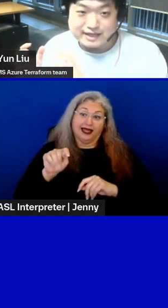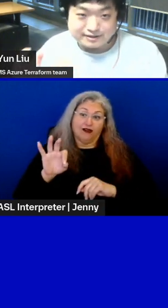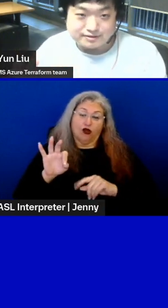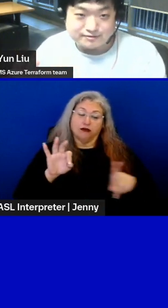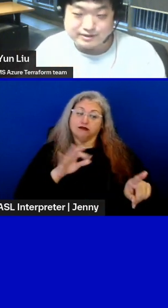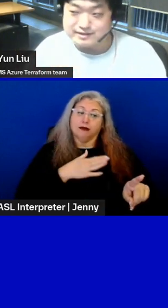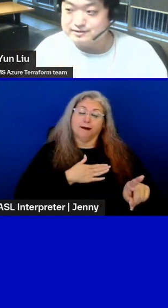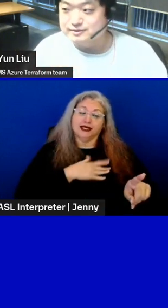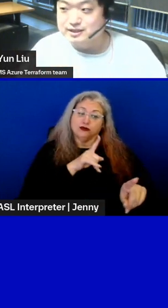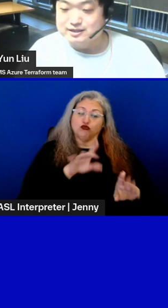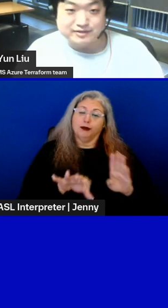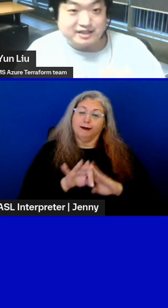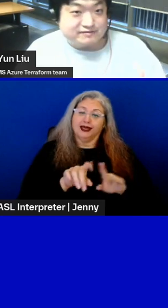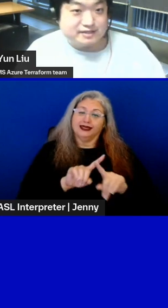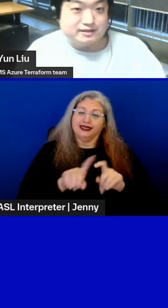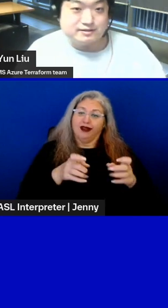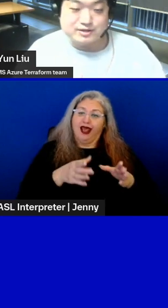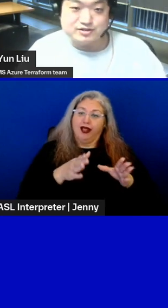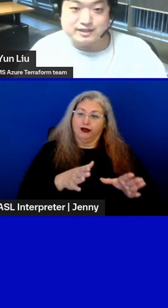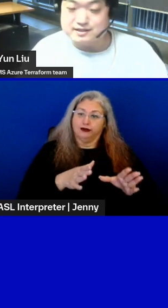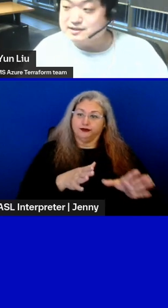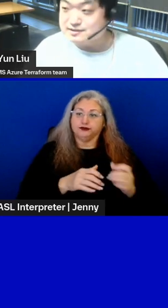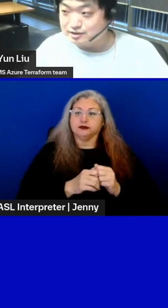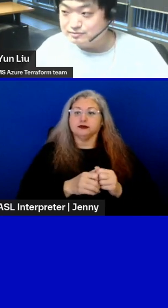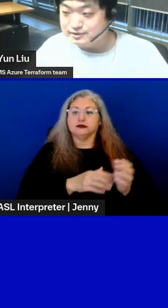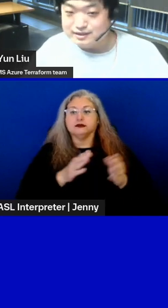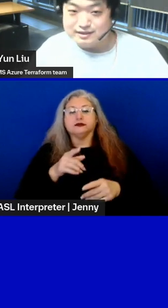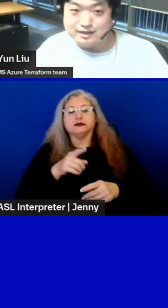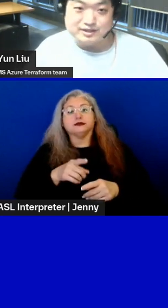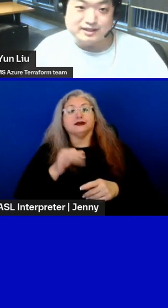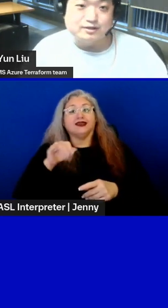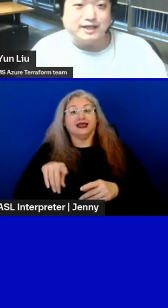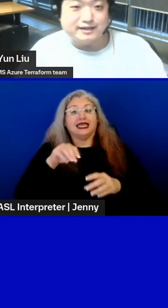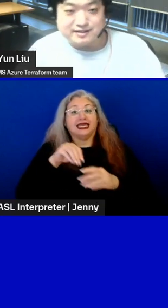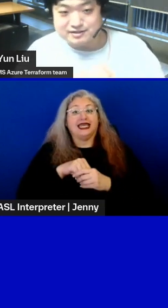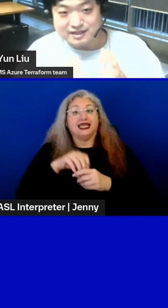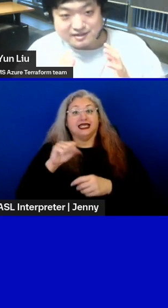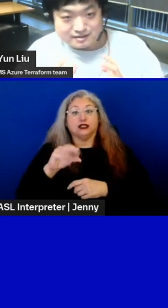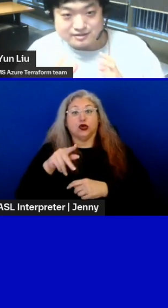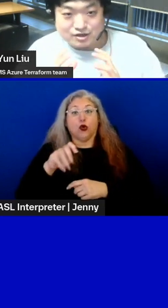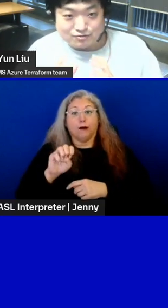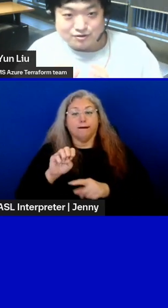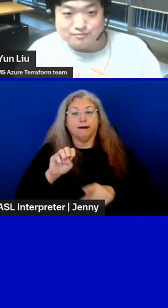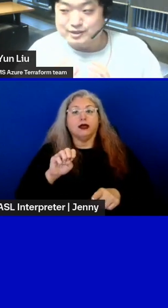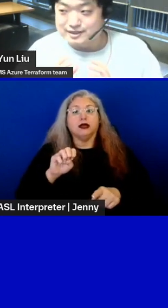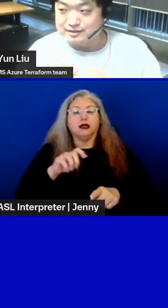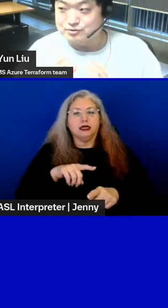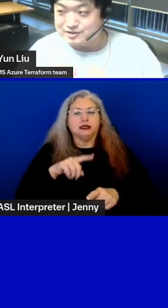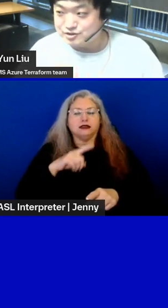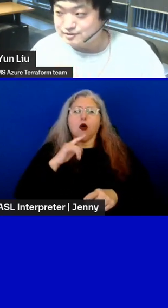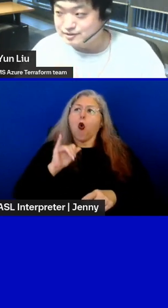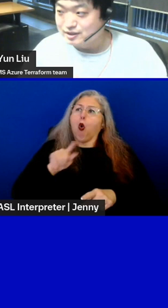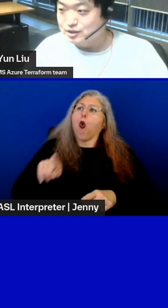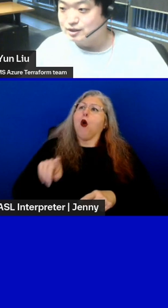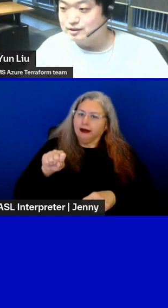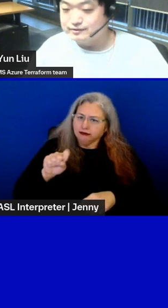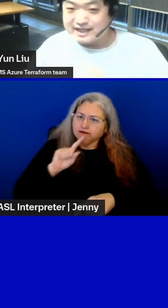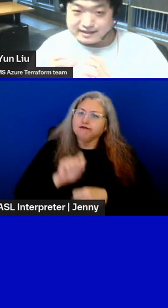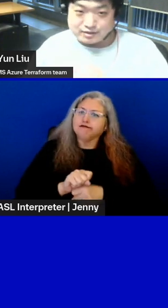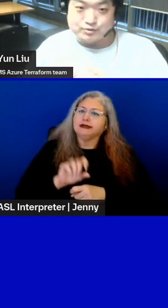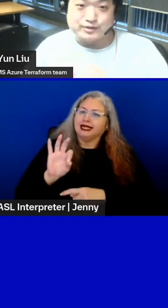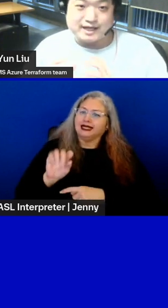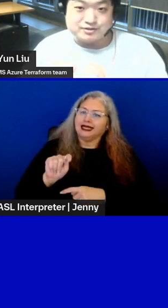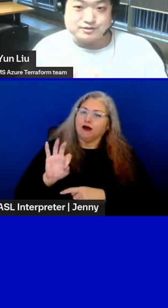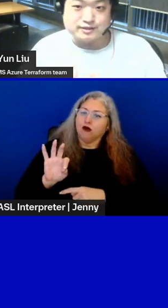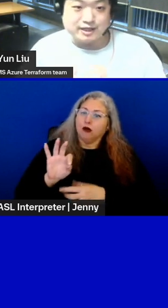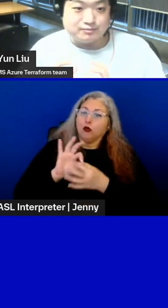different handler for this. So if this question is in scope and we think, okay, this is a Terraform related question, then